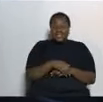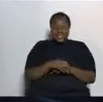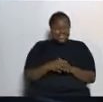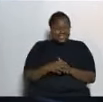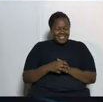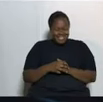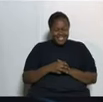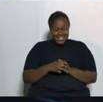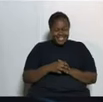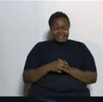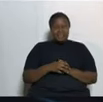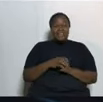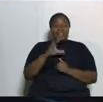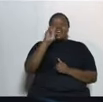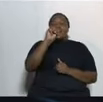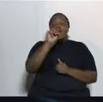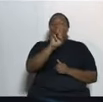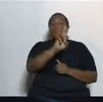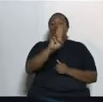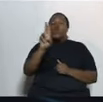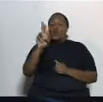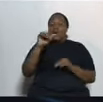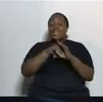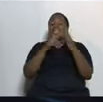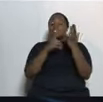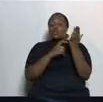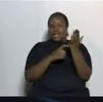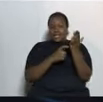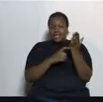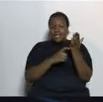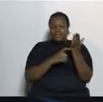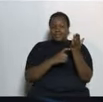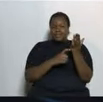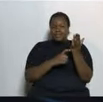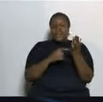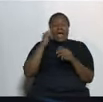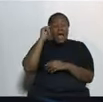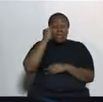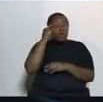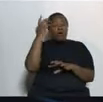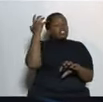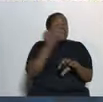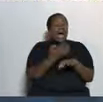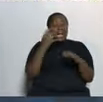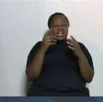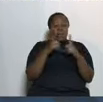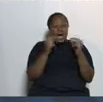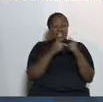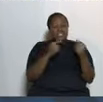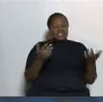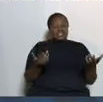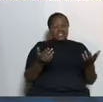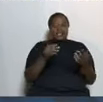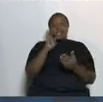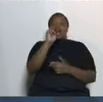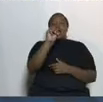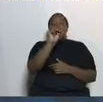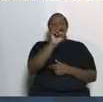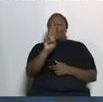Moo. Okay. So I thought you were going to give me some hard word I couldn't pronounce. Moo.